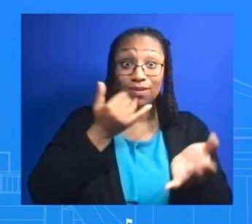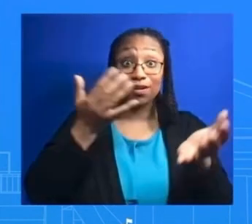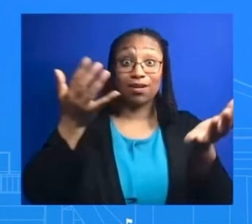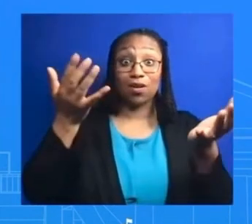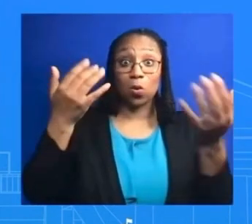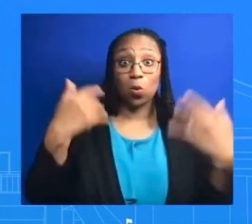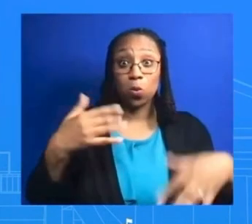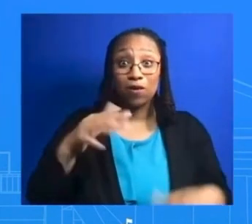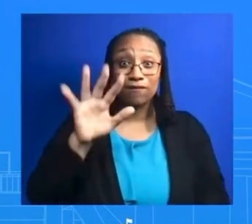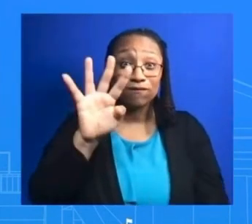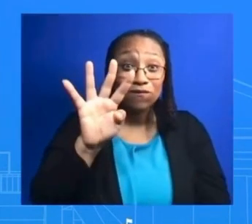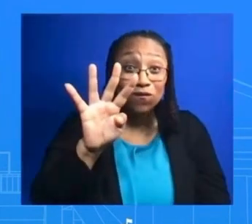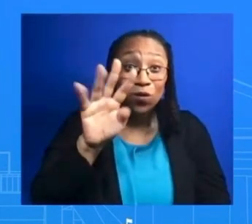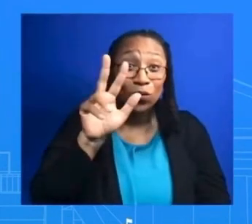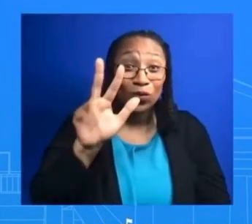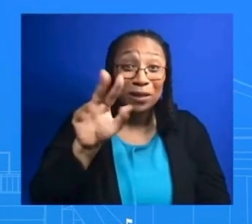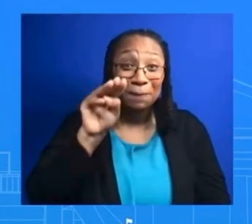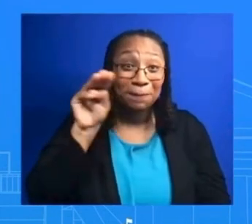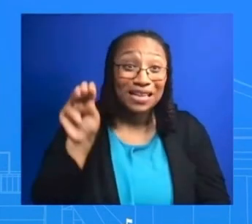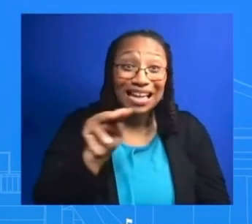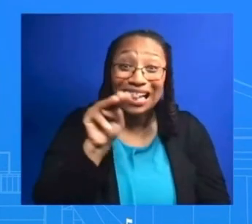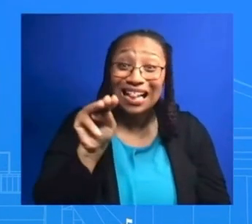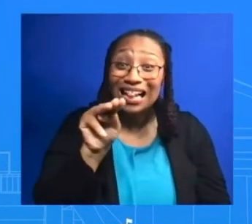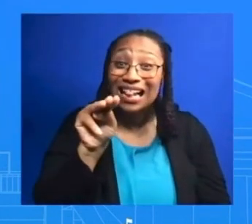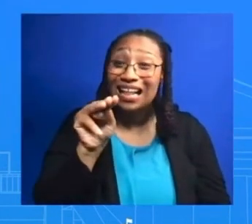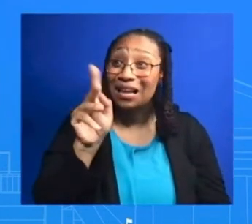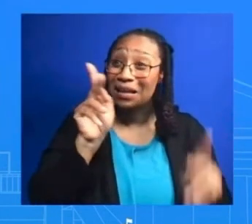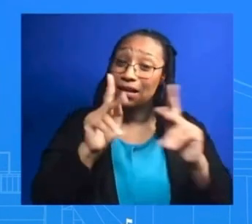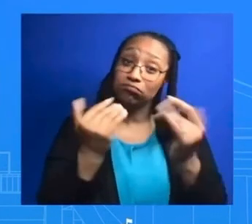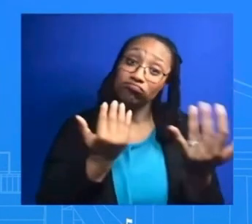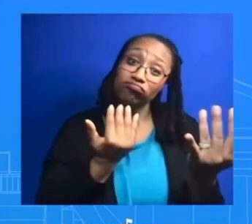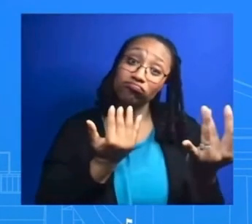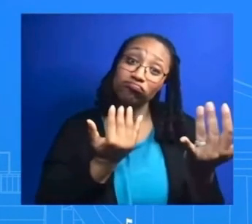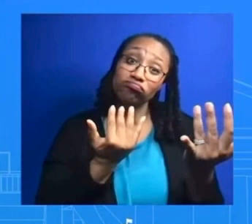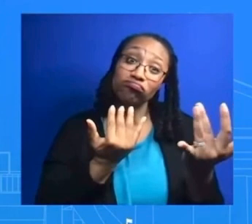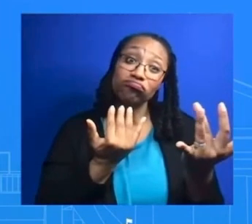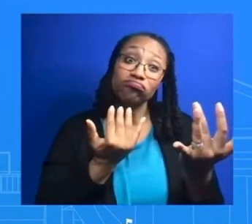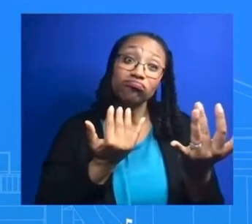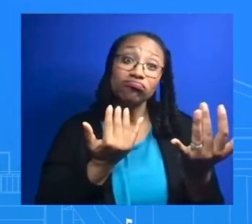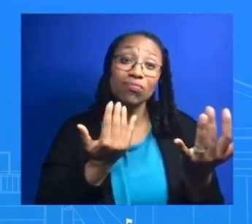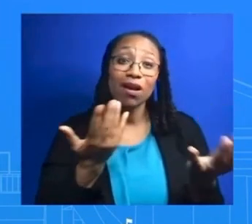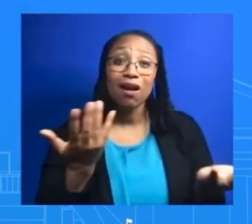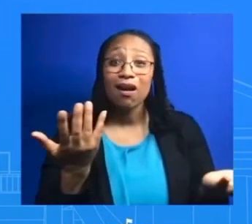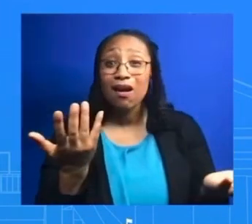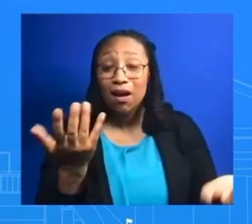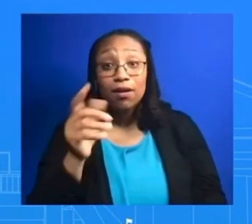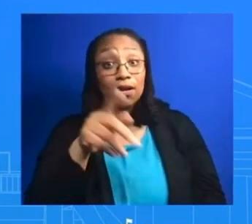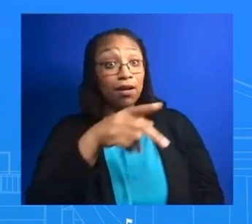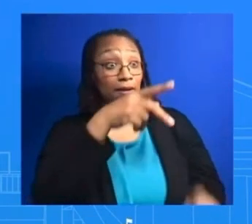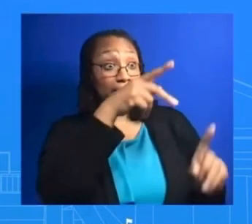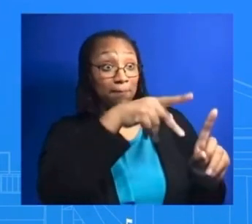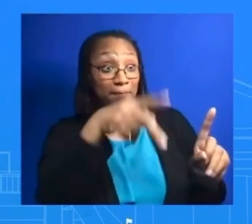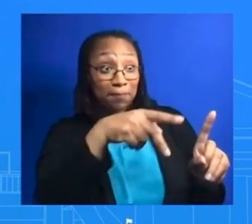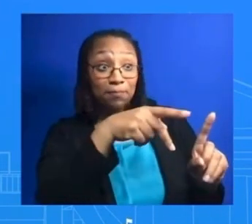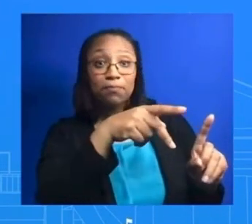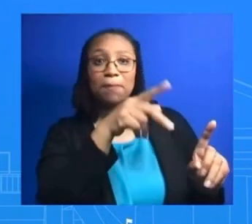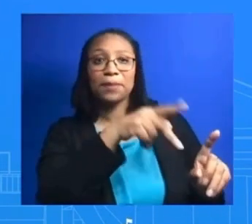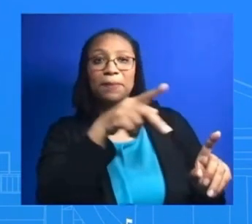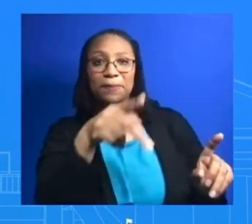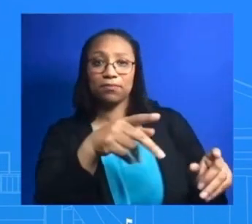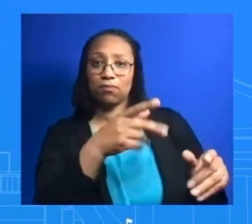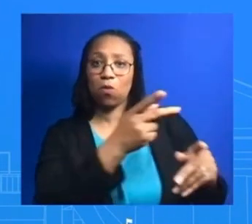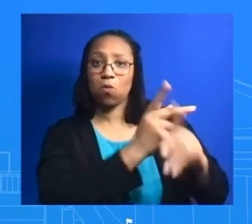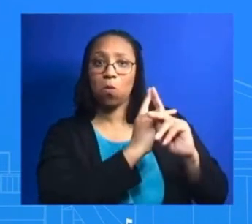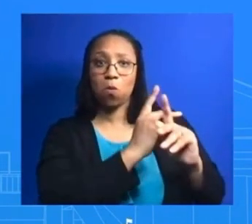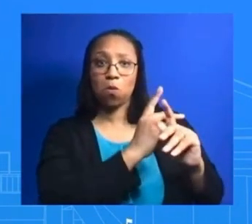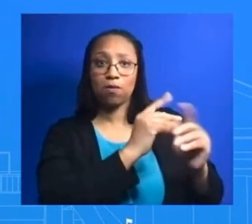gotten in the form of PPP loan forgiveness. That didn't happen. Within hours, we started the regulatory process. We're not going to stop fighting.